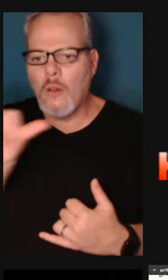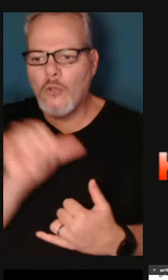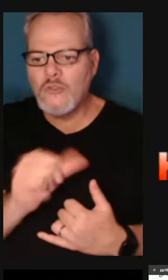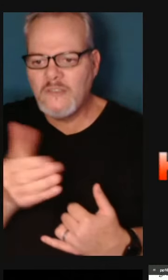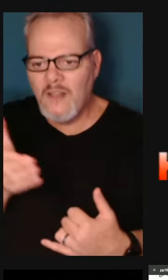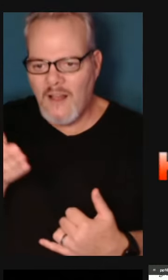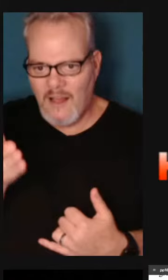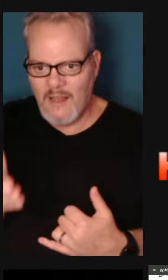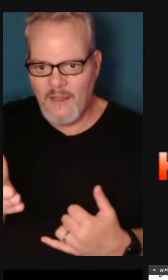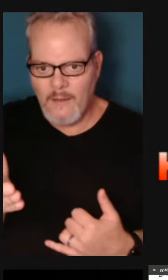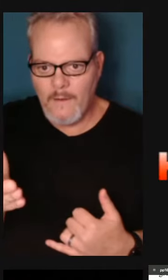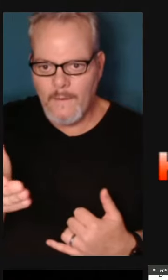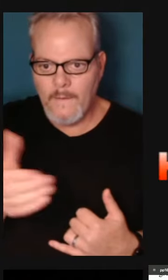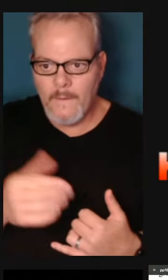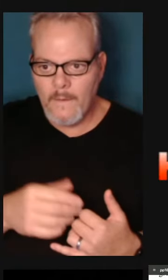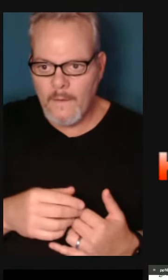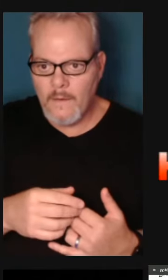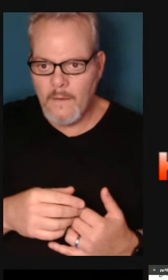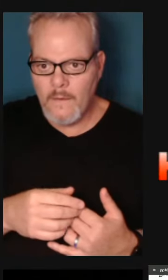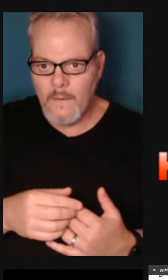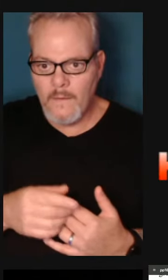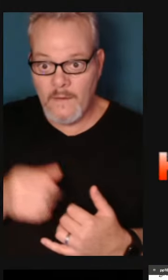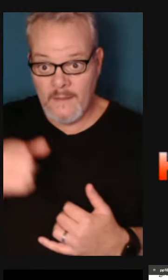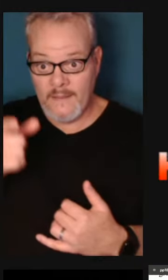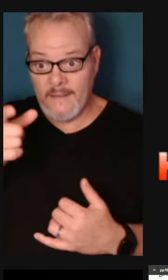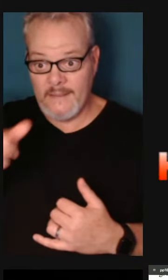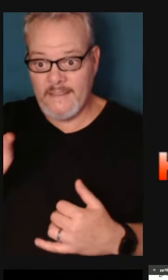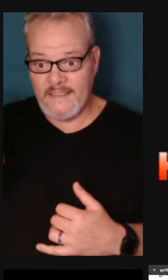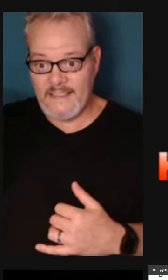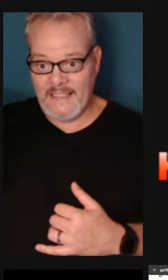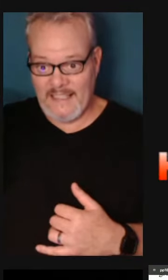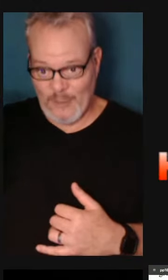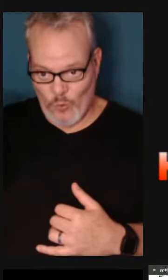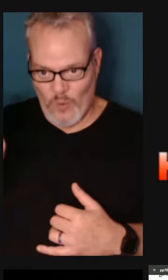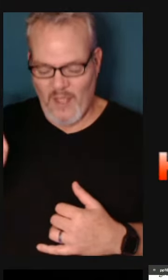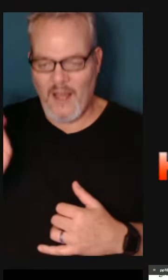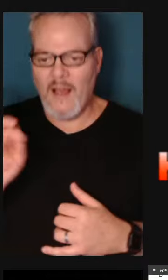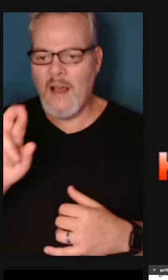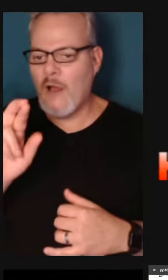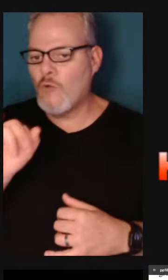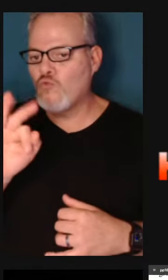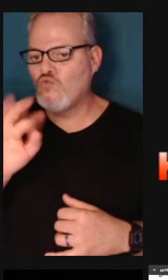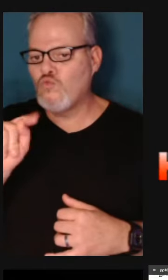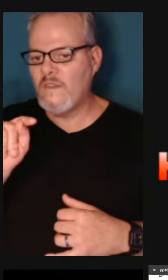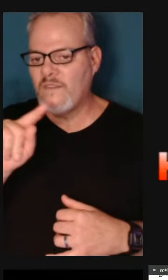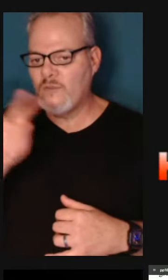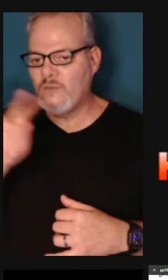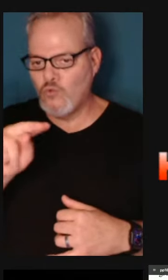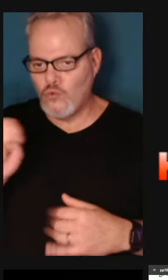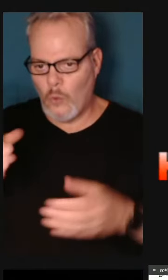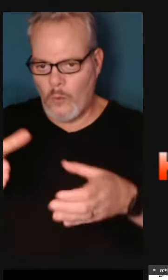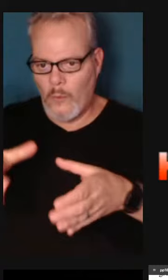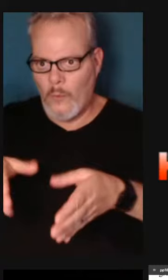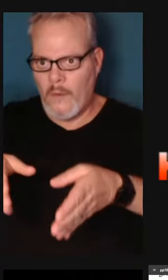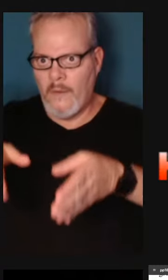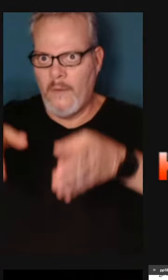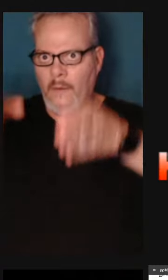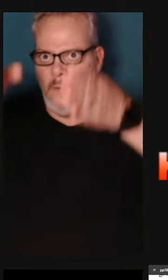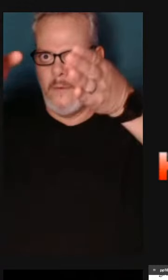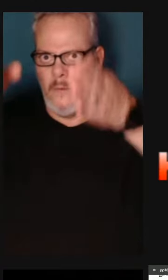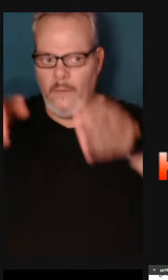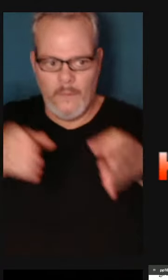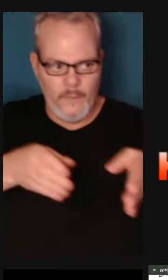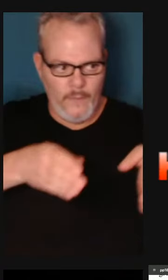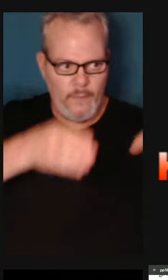So here is Kīlauea. Here is the rift zone of Kīlauea with the dikes in this area right through here and a